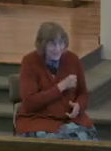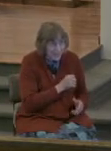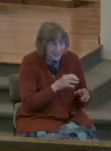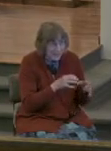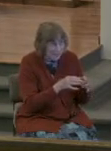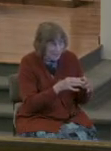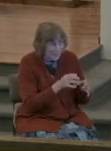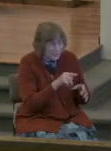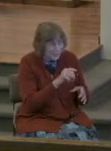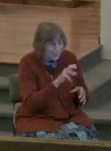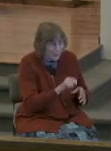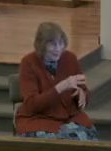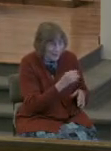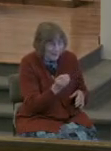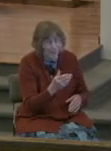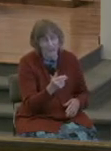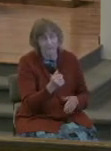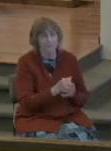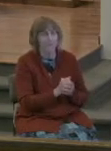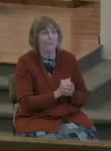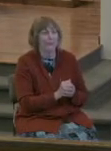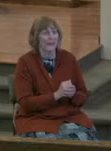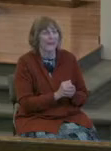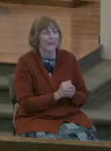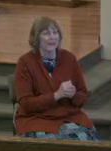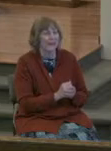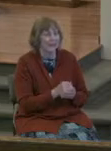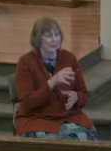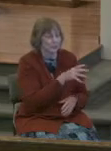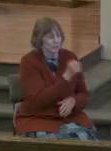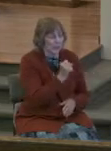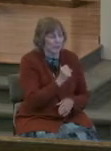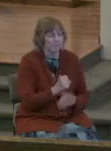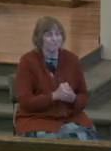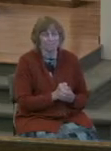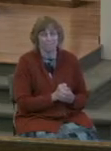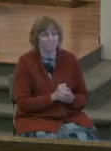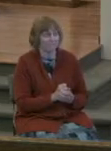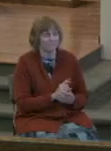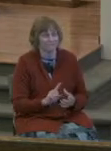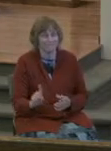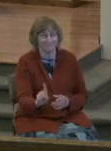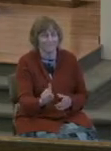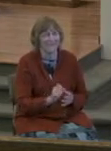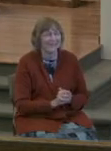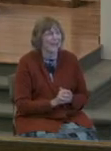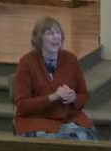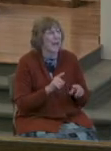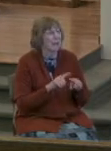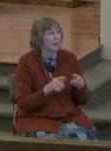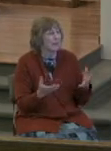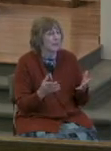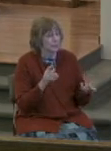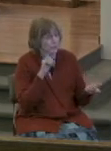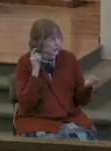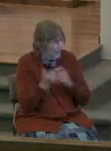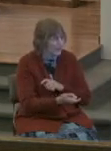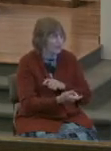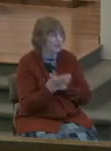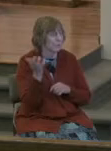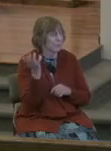Sometimes I just pull up and I'm just like, grab it, throw it in the cart and go. But these are major changes.